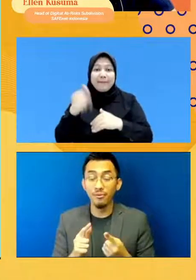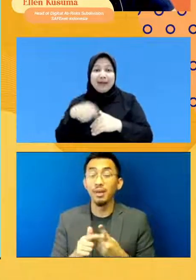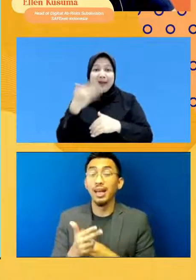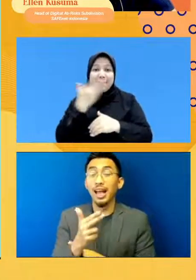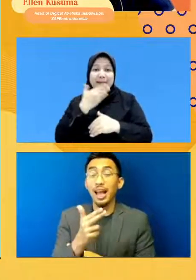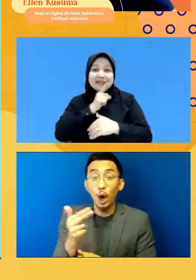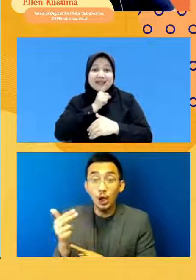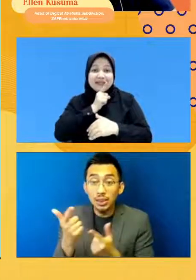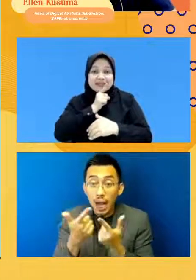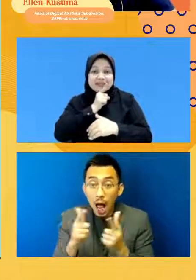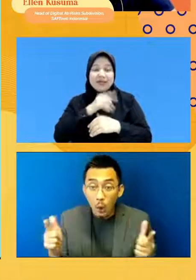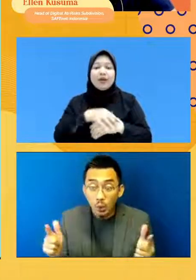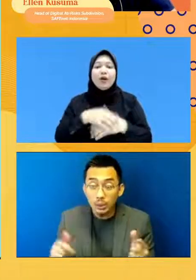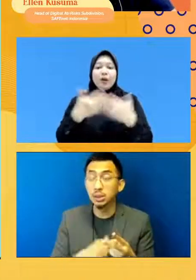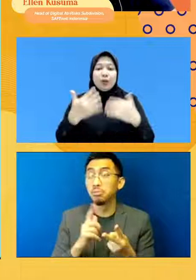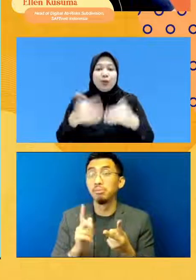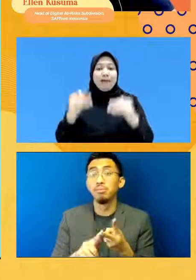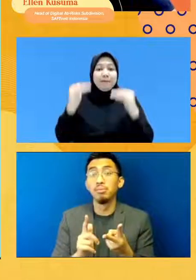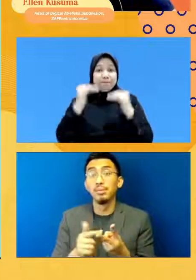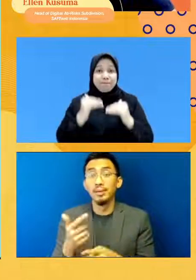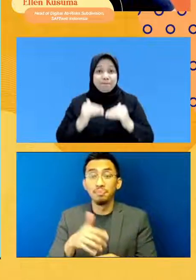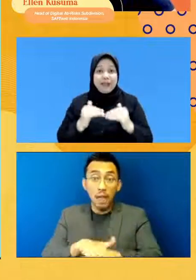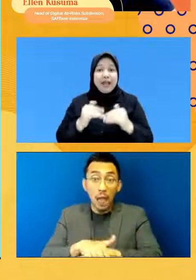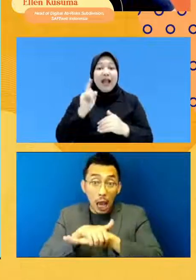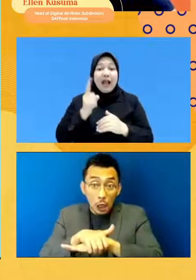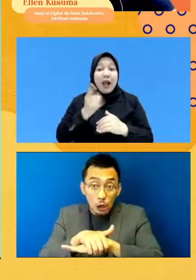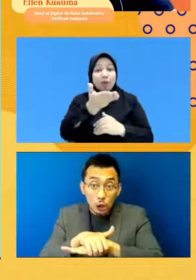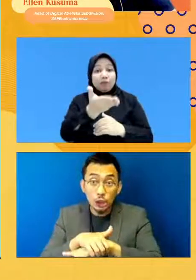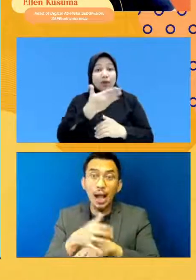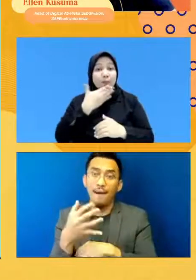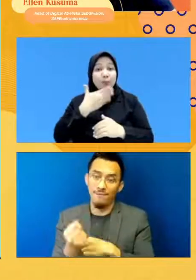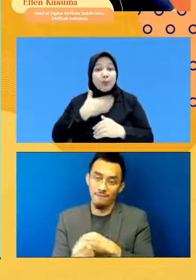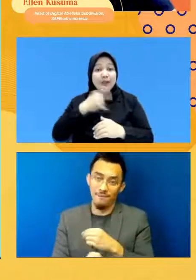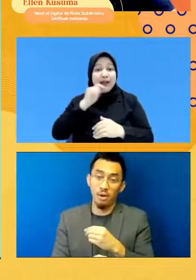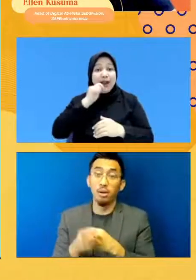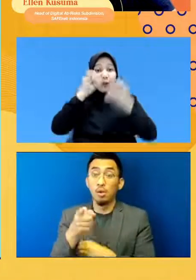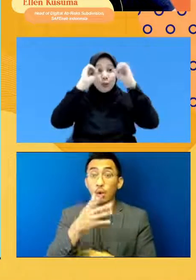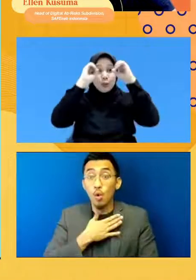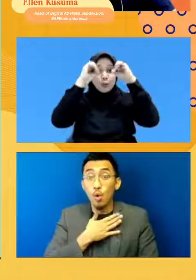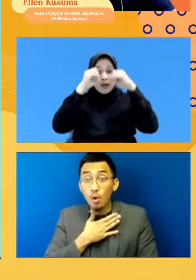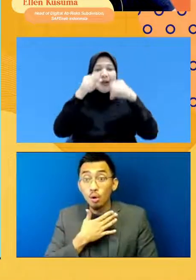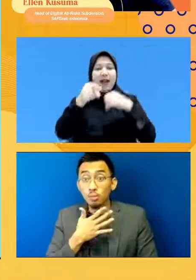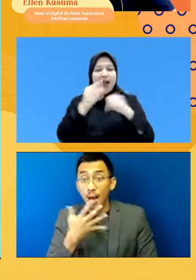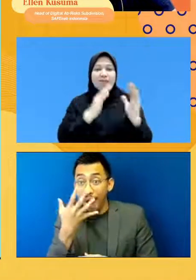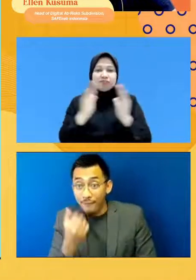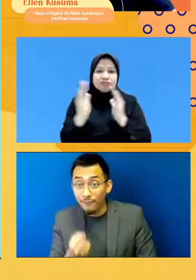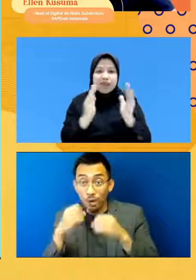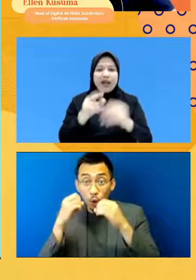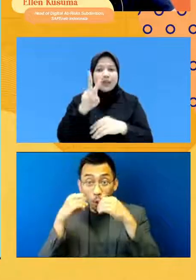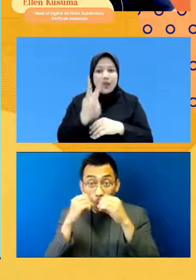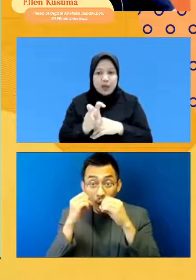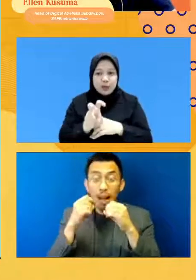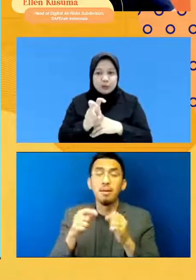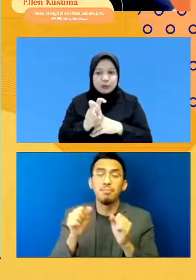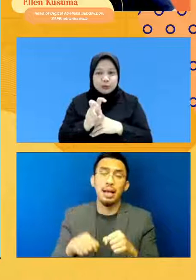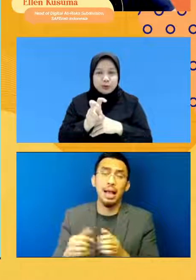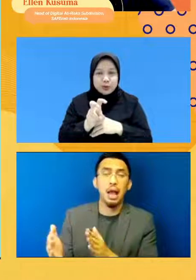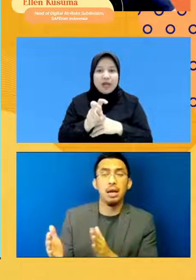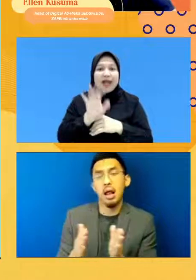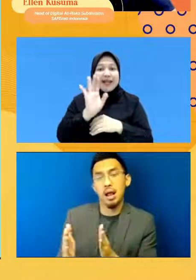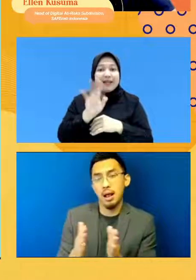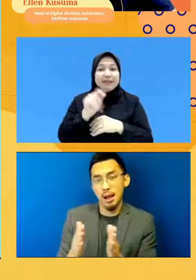you could also, if you have Google account, you need to manage your account better. You could use these